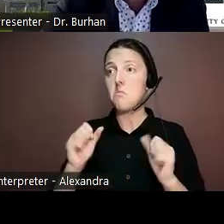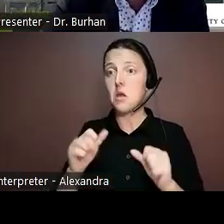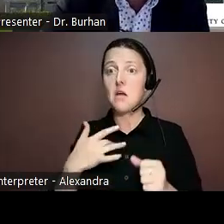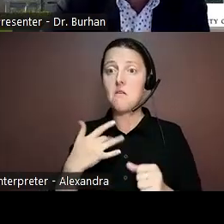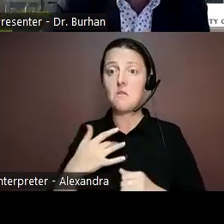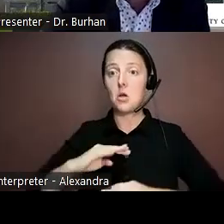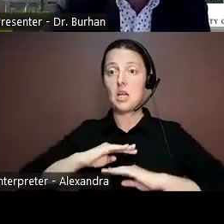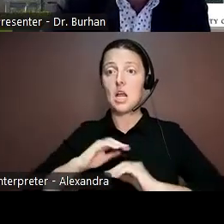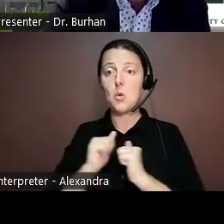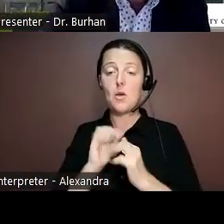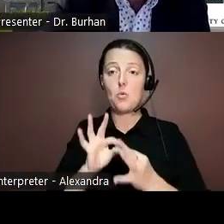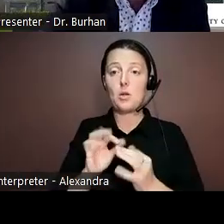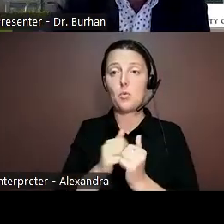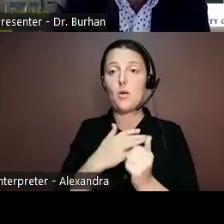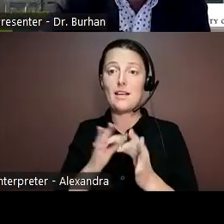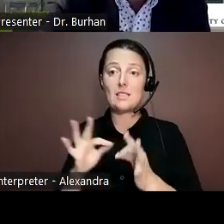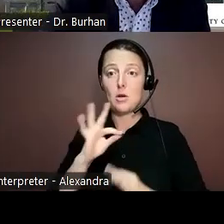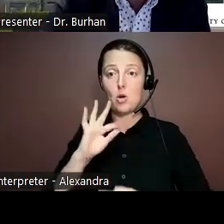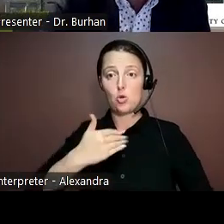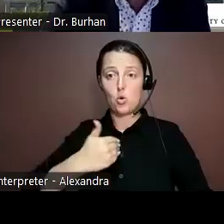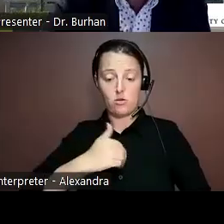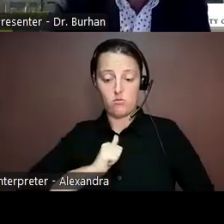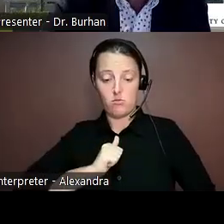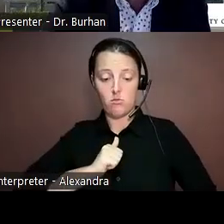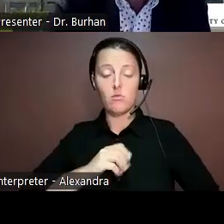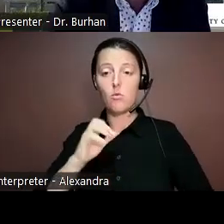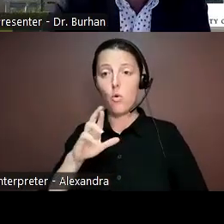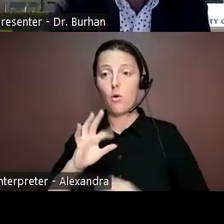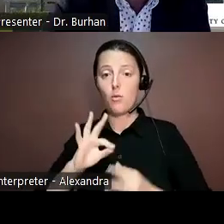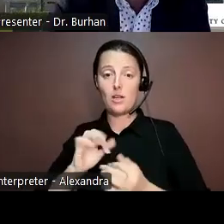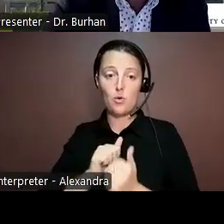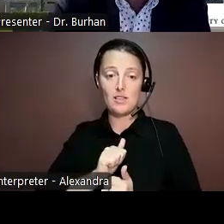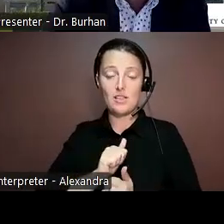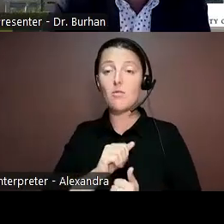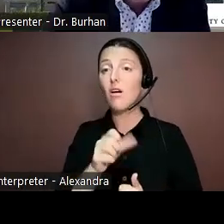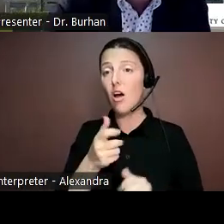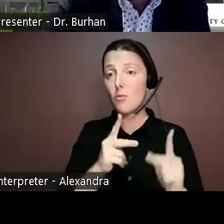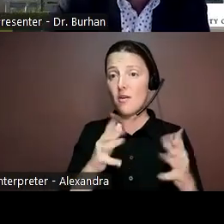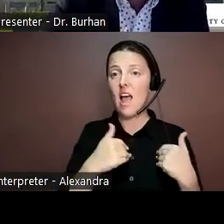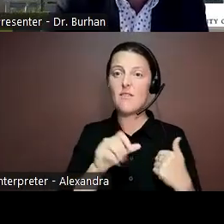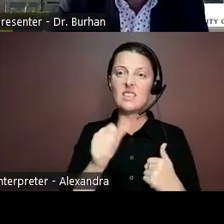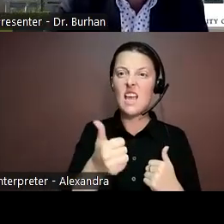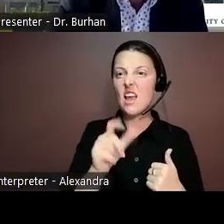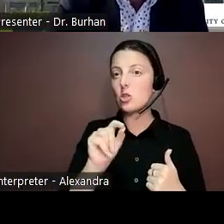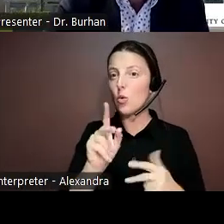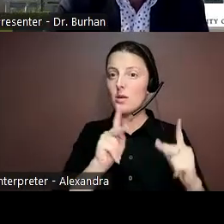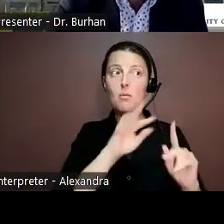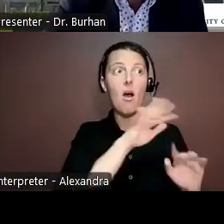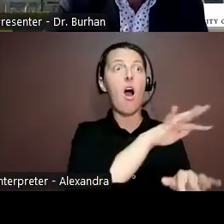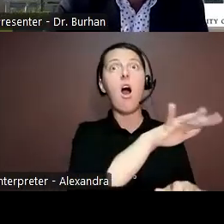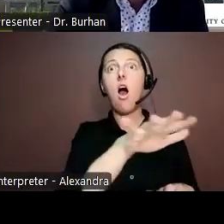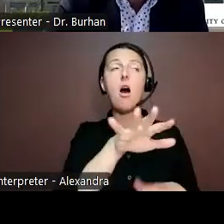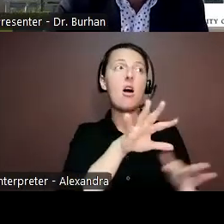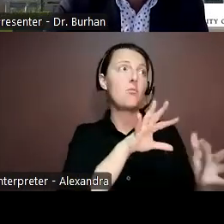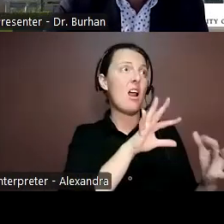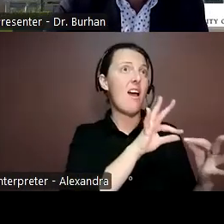or being by myself. And you see people with 10, 20 relationship and they're not feeling connected, right? So it's really a concept